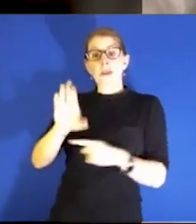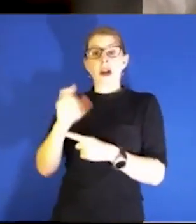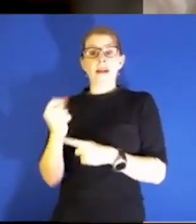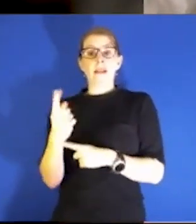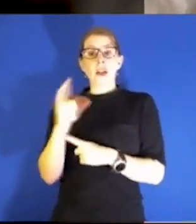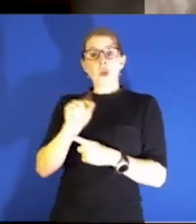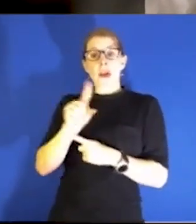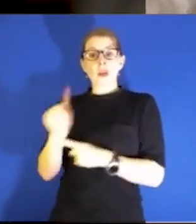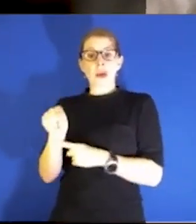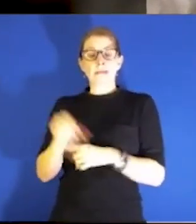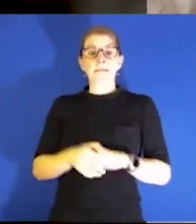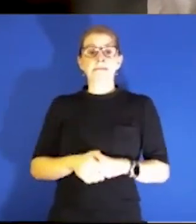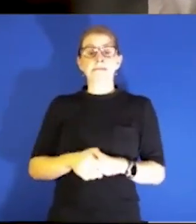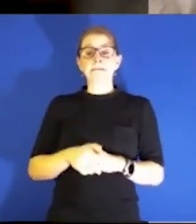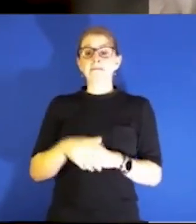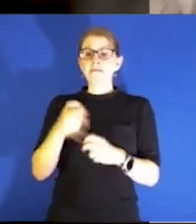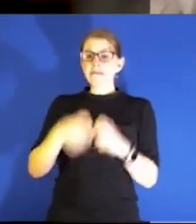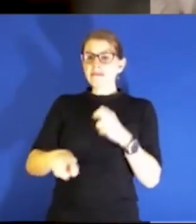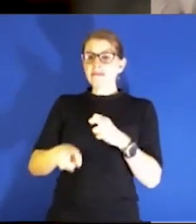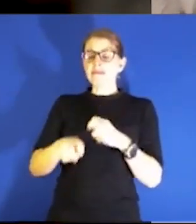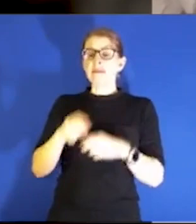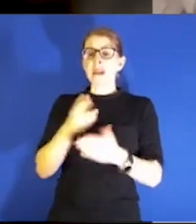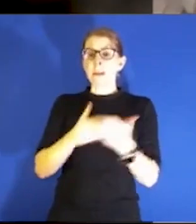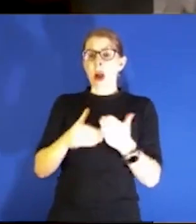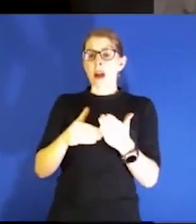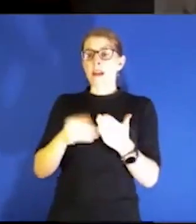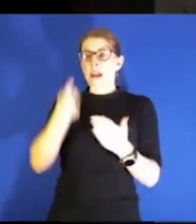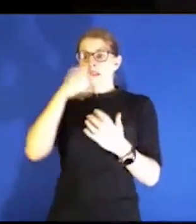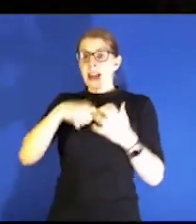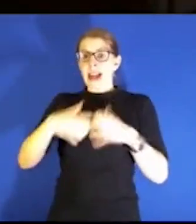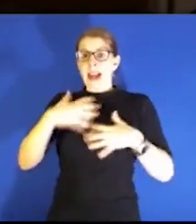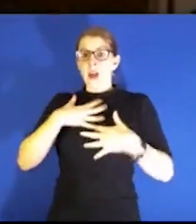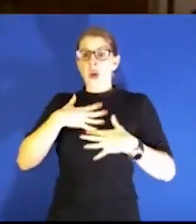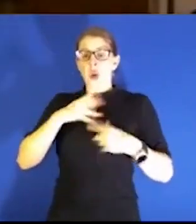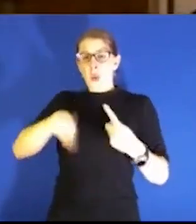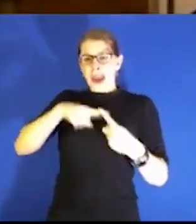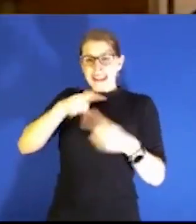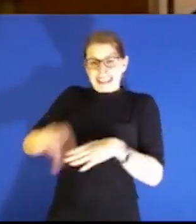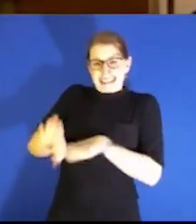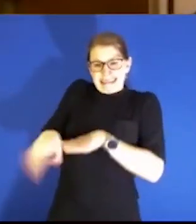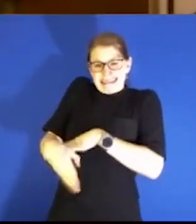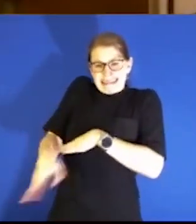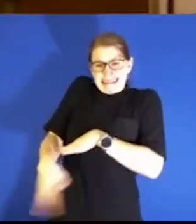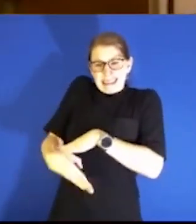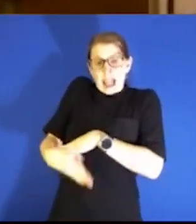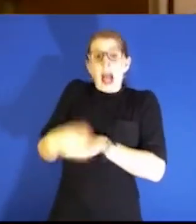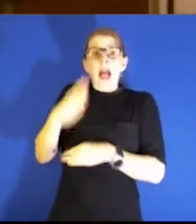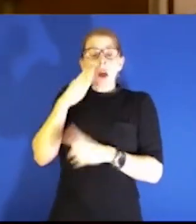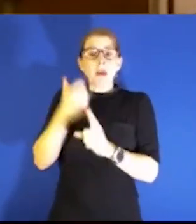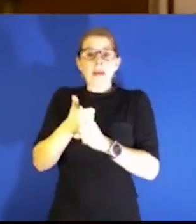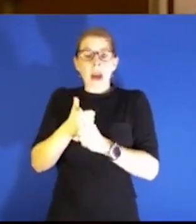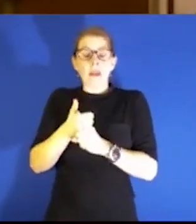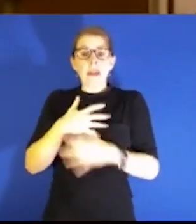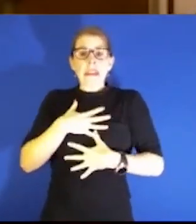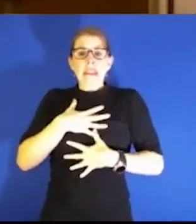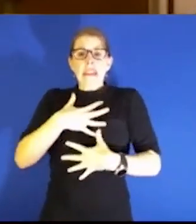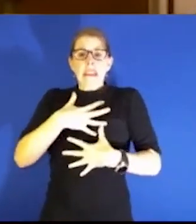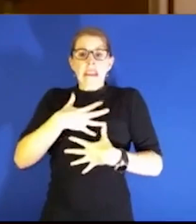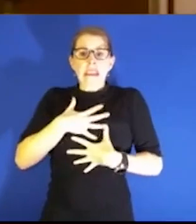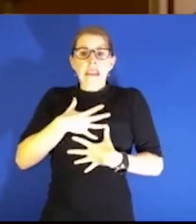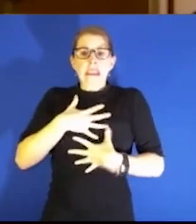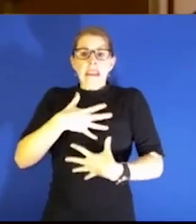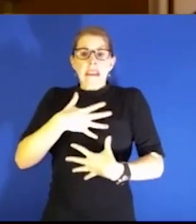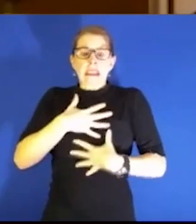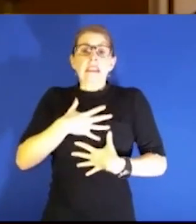difficult part was that he was put on a ventilator during the middle of the night. I could tell he was very much in respiratory